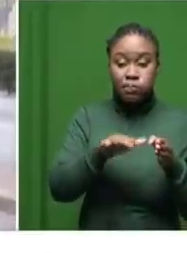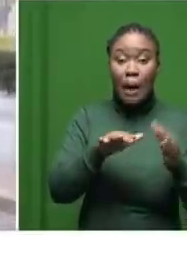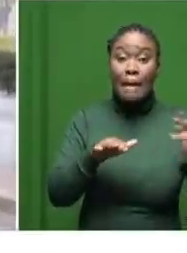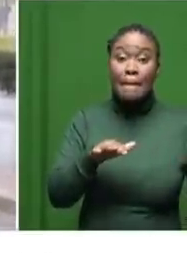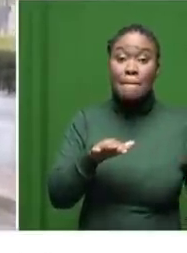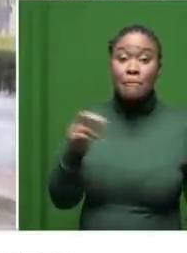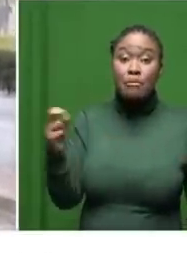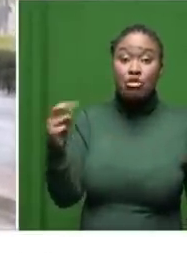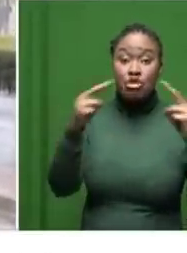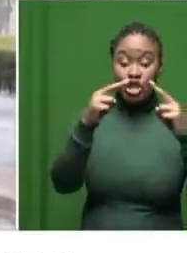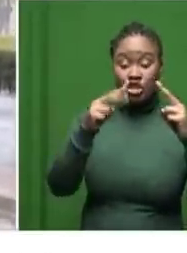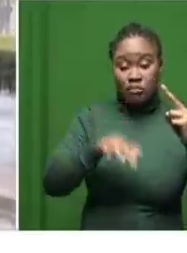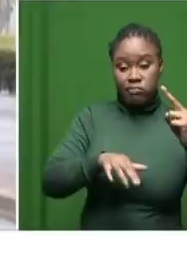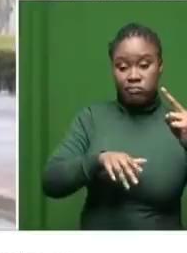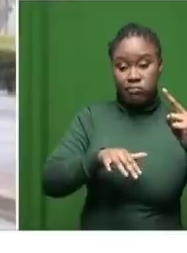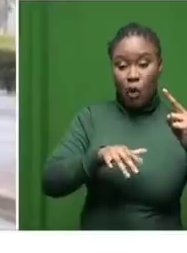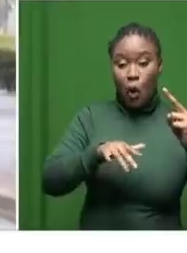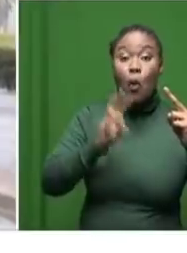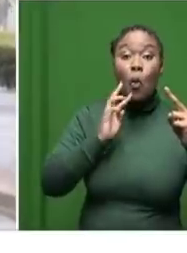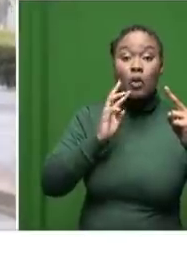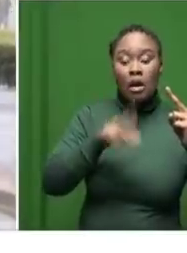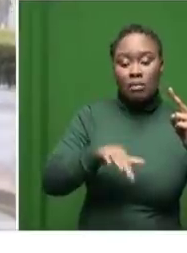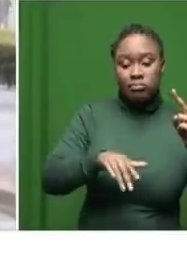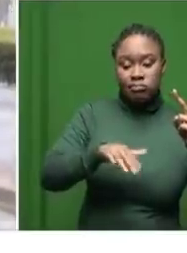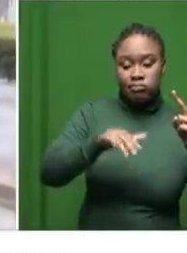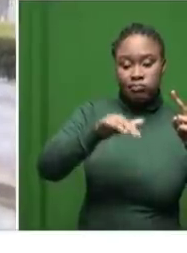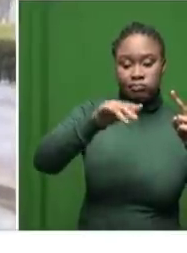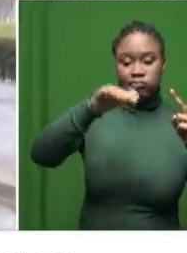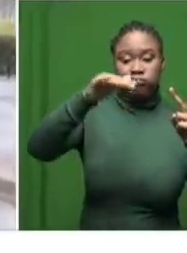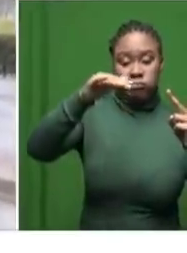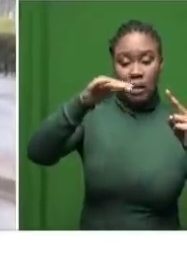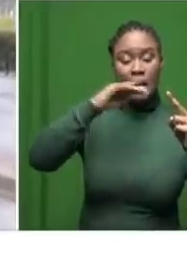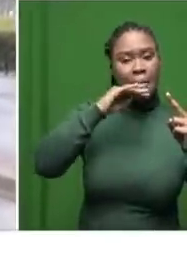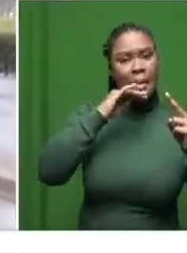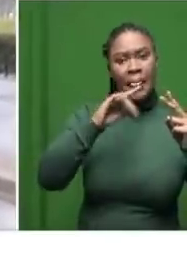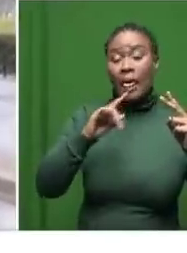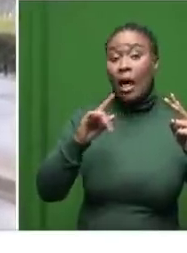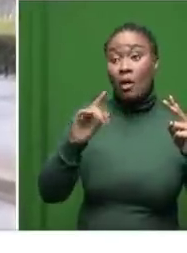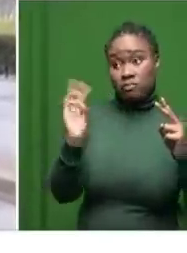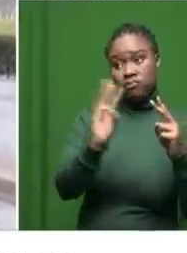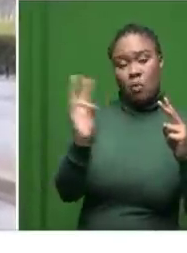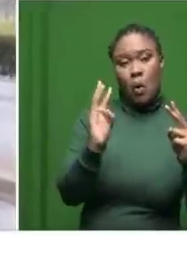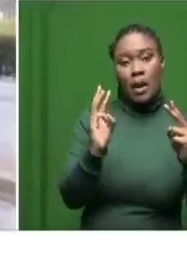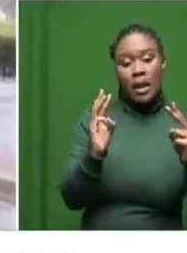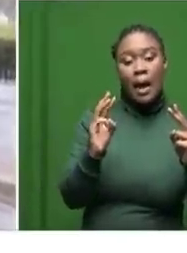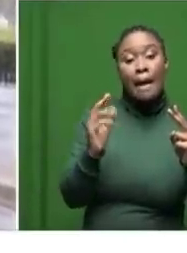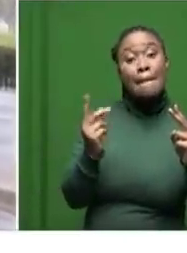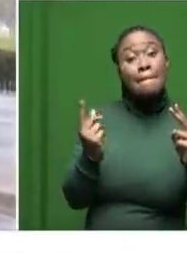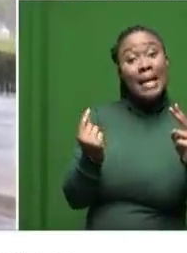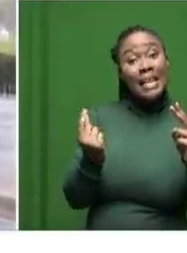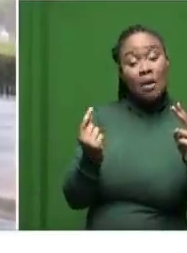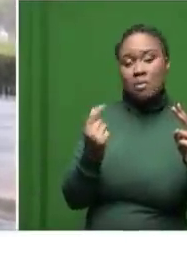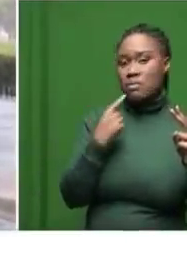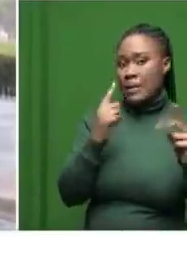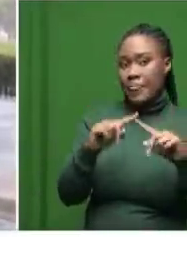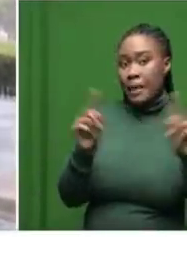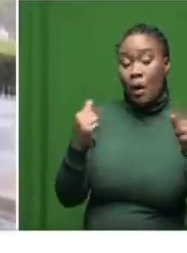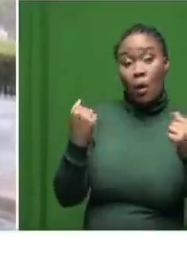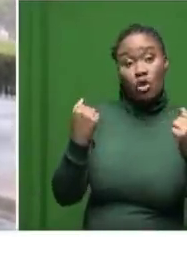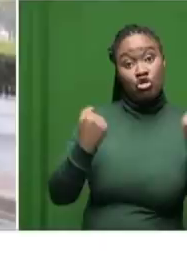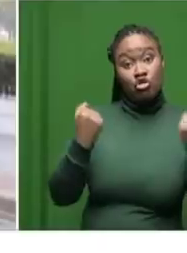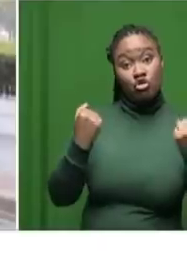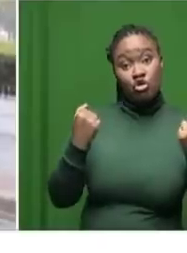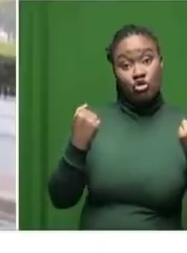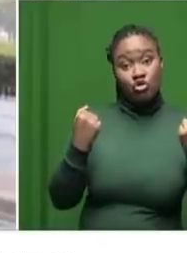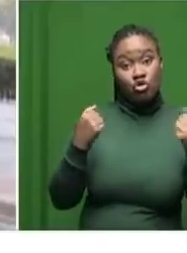there were warnings in that part of Pinetown saying that the motorists must not drive in those areas. Also, there are also